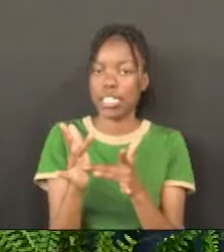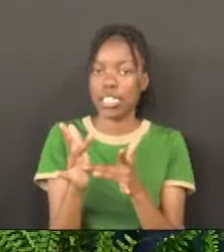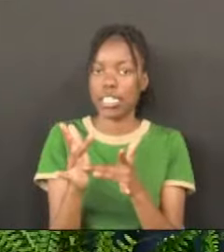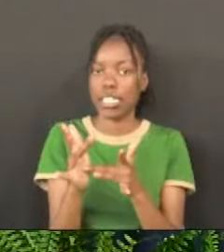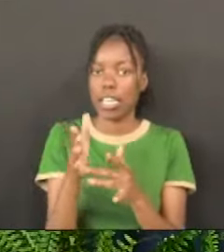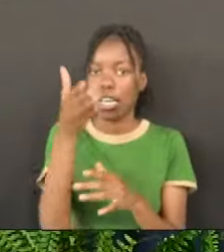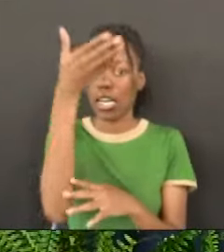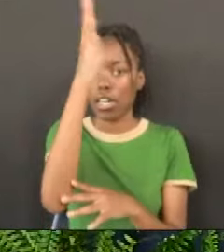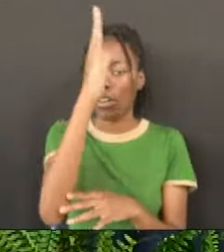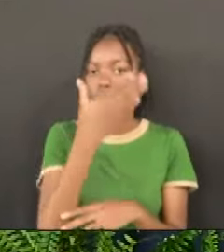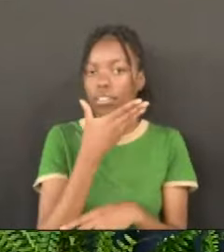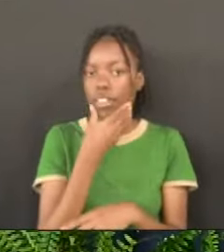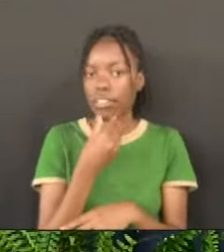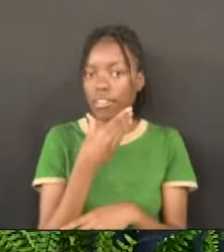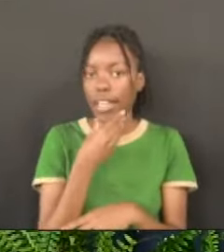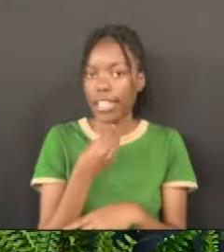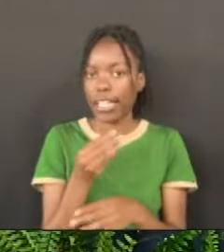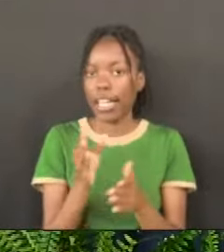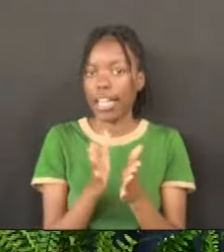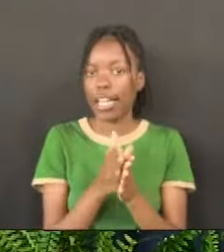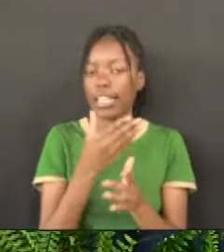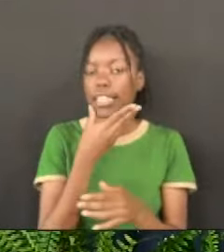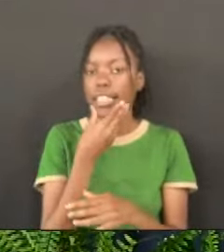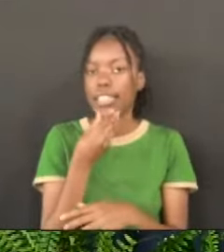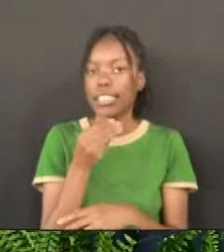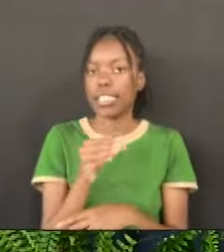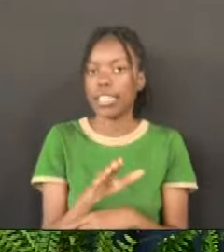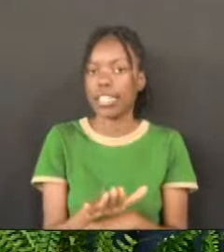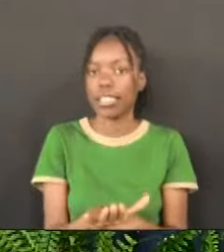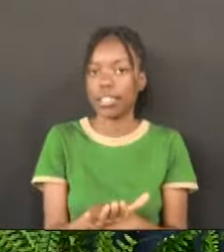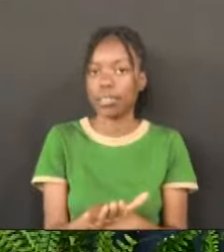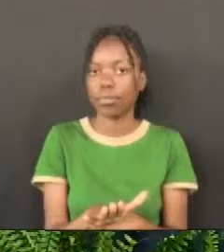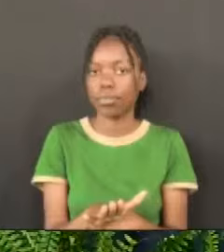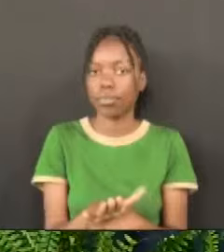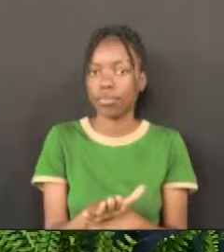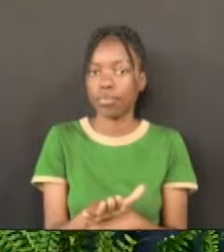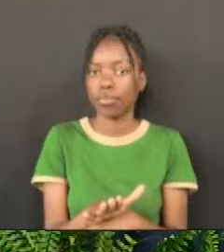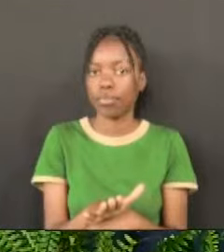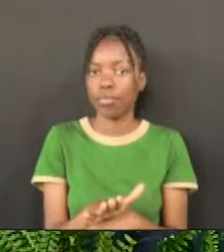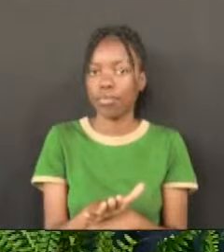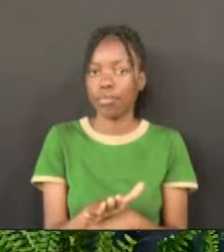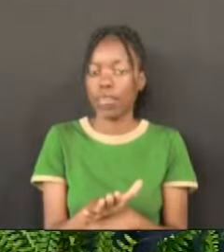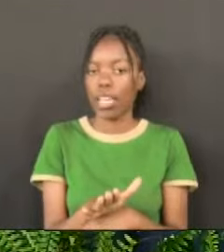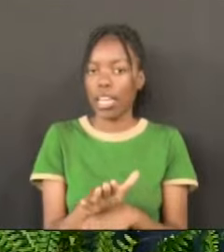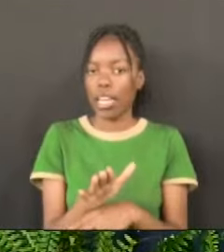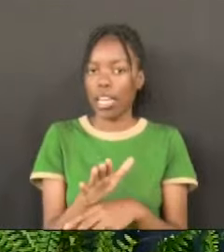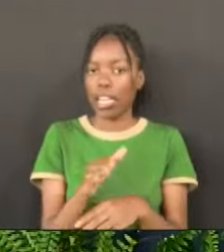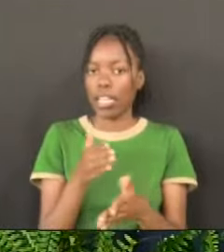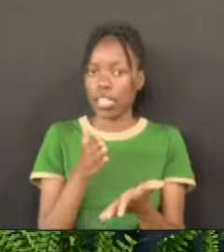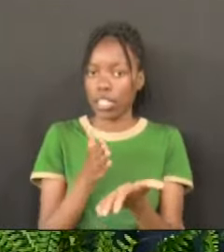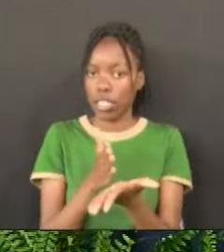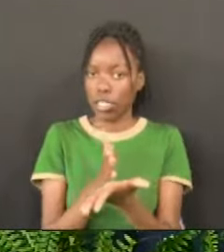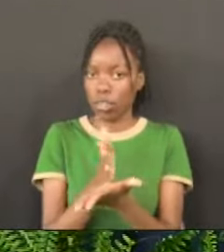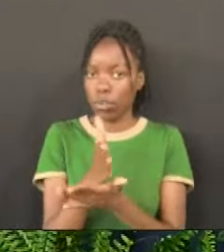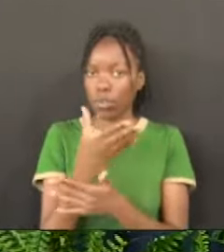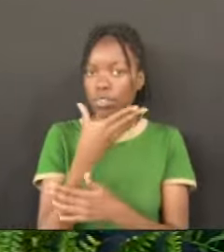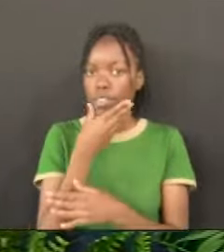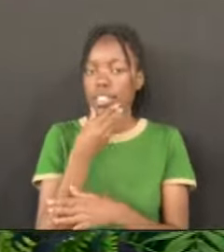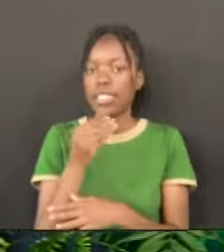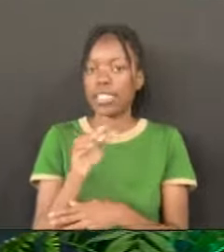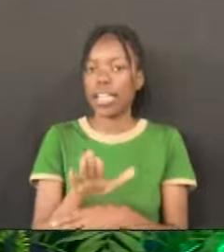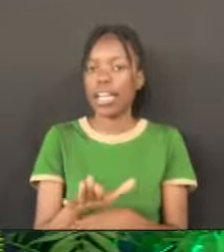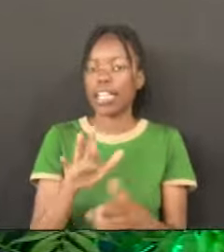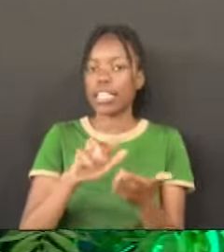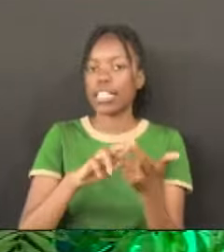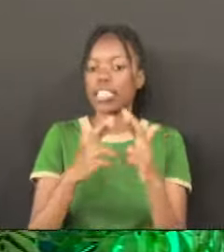Father and the Son, and by extension, through the Son, the relationship that